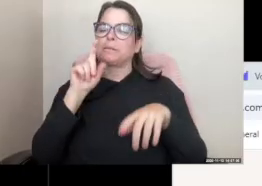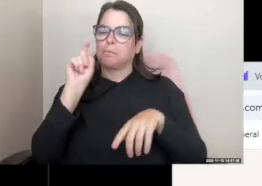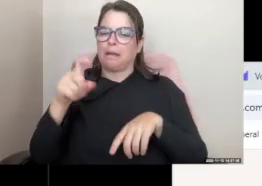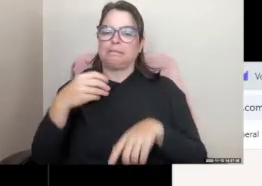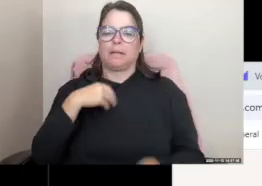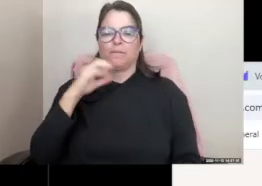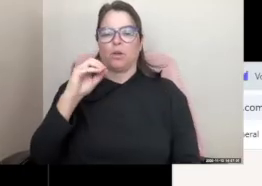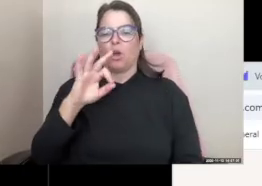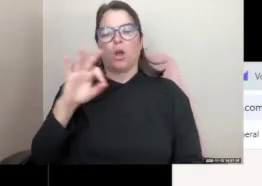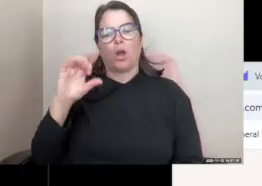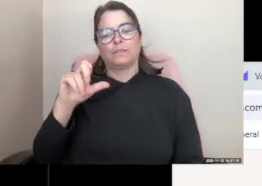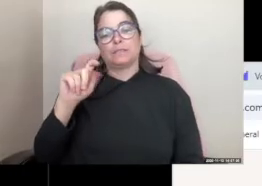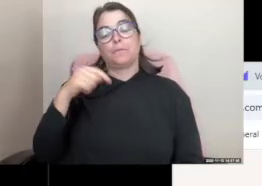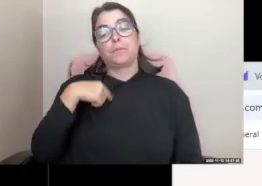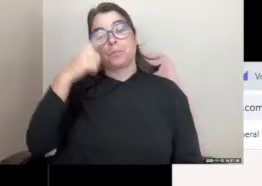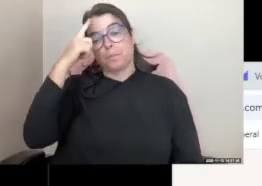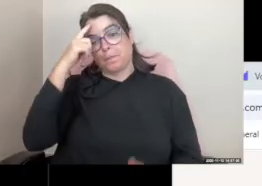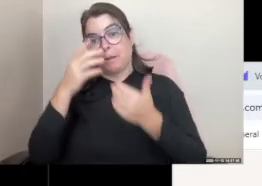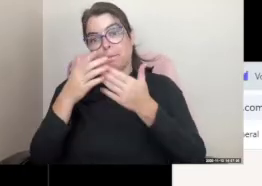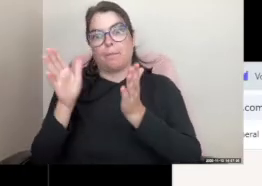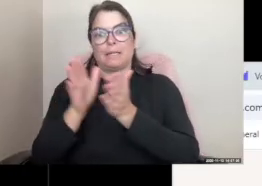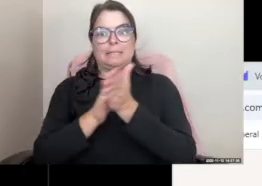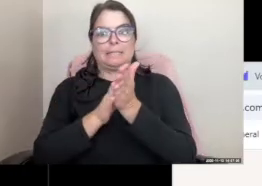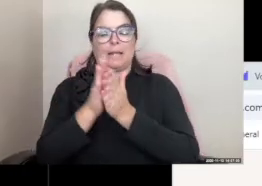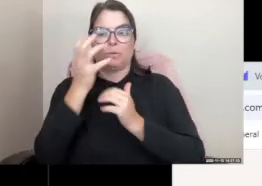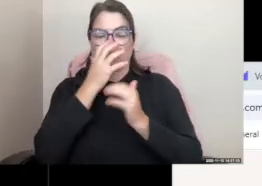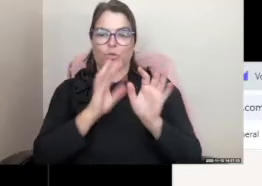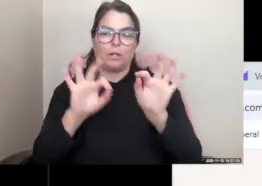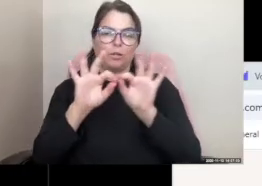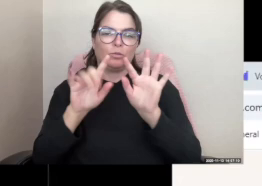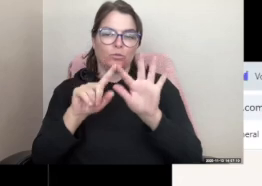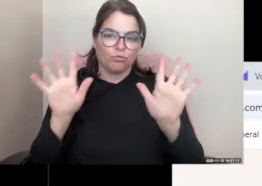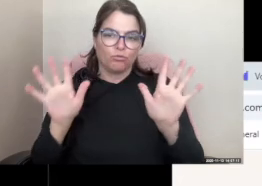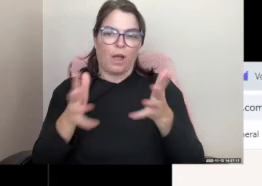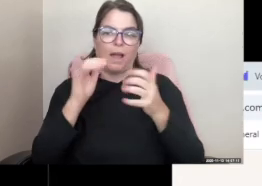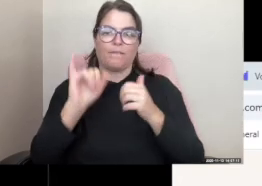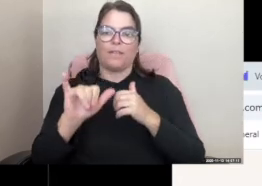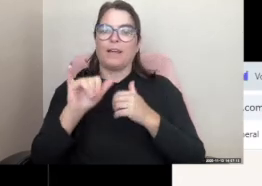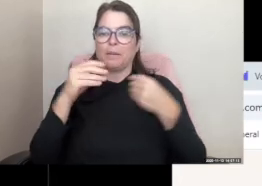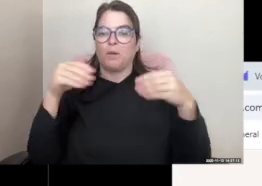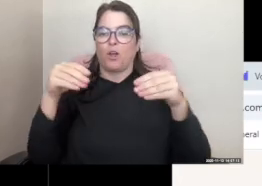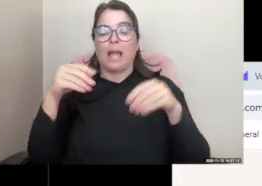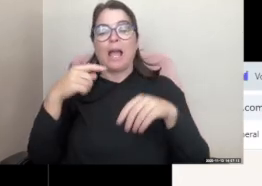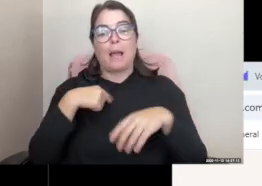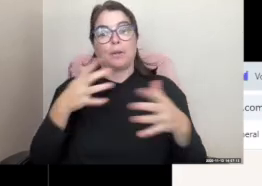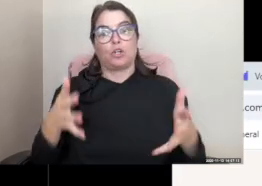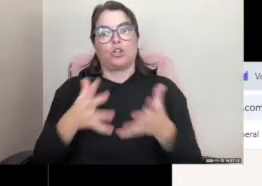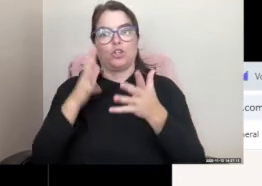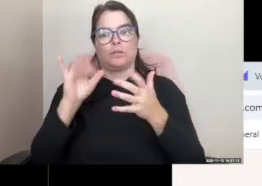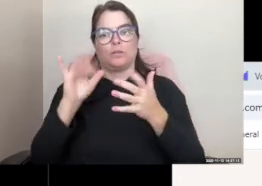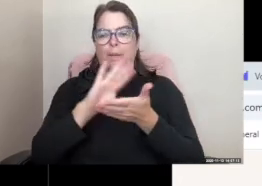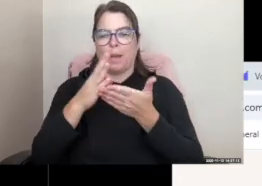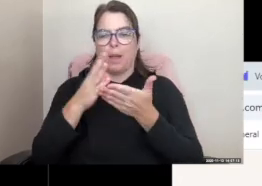hydrogen, battery electric in the Class 8 market, just because they've heard stories, the lunch truck chatter, whatever we want to call it,